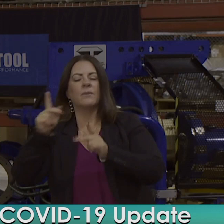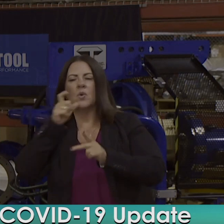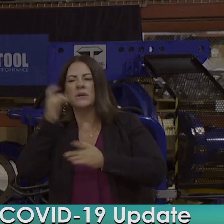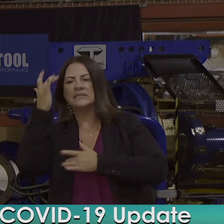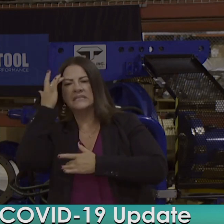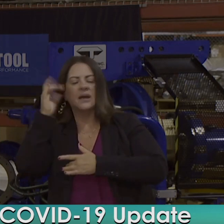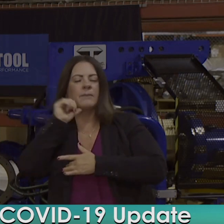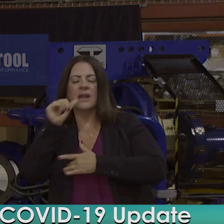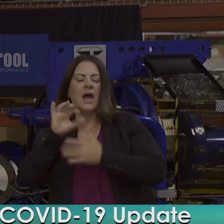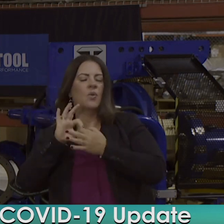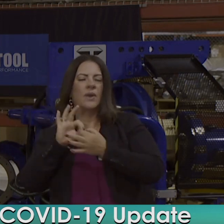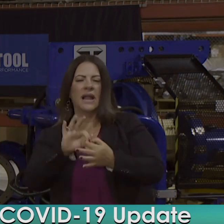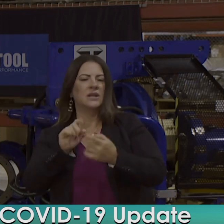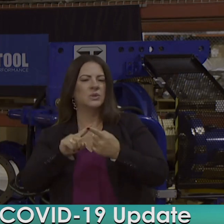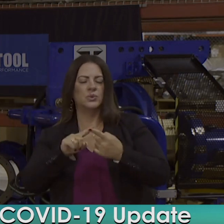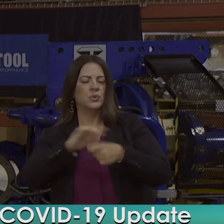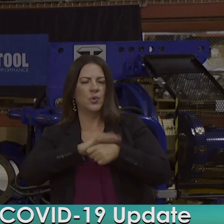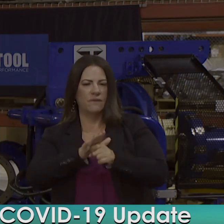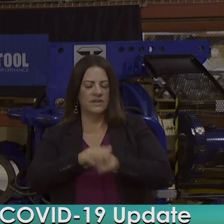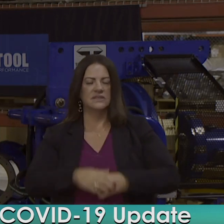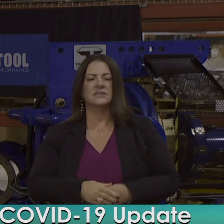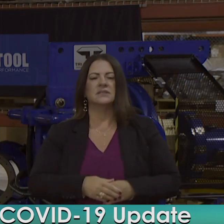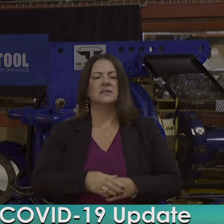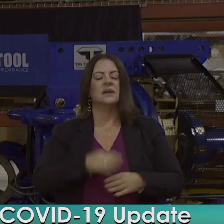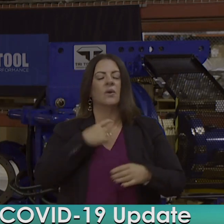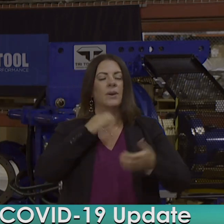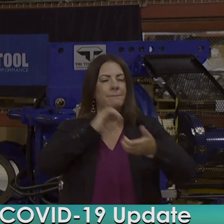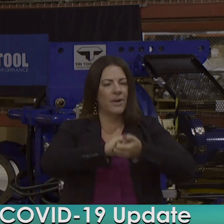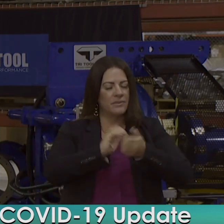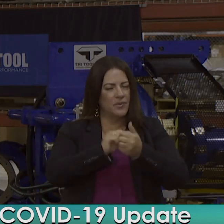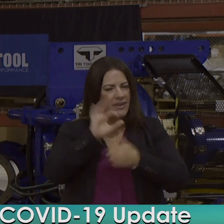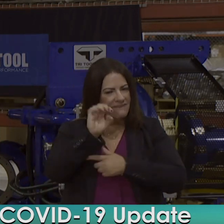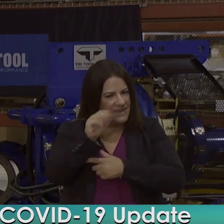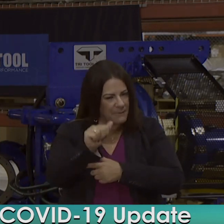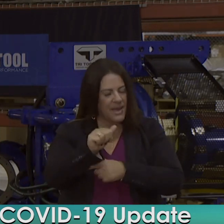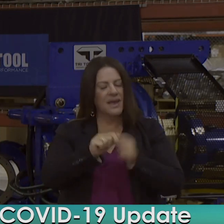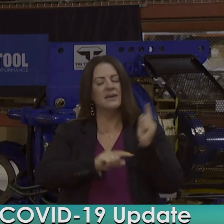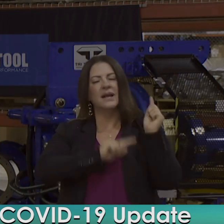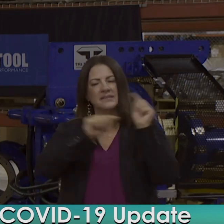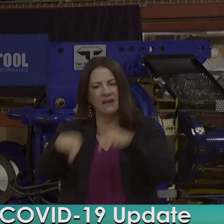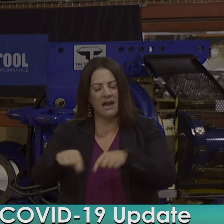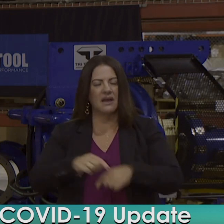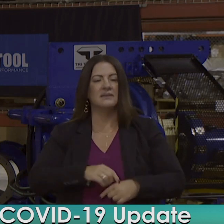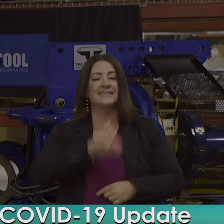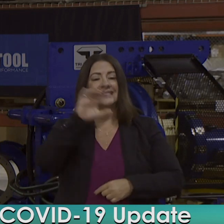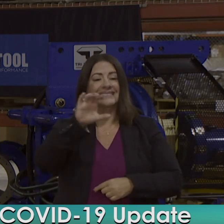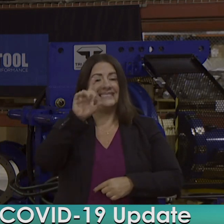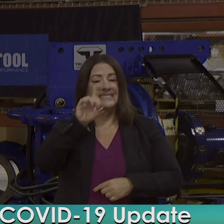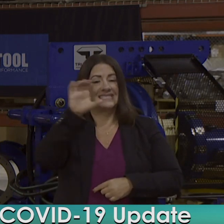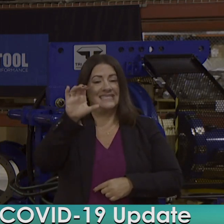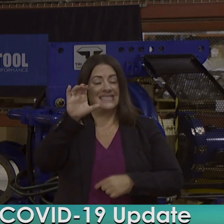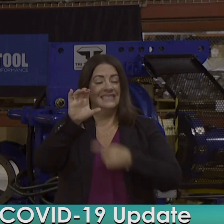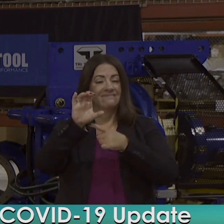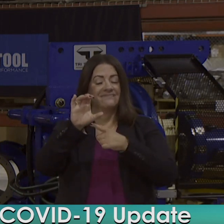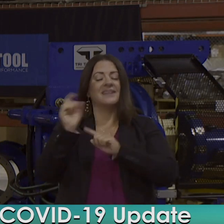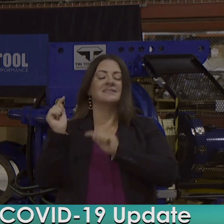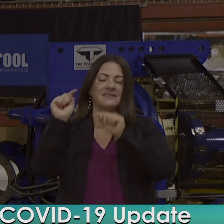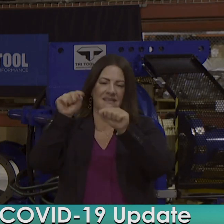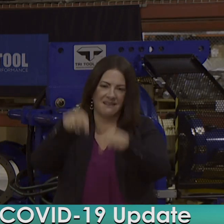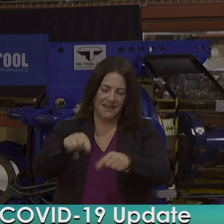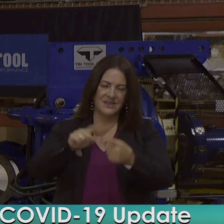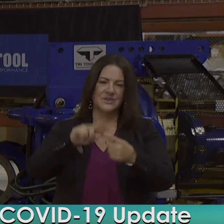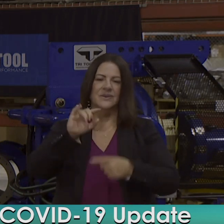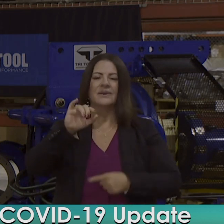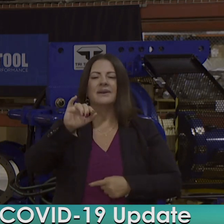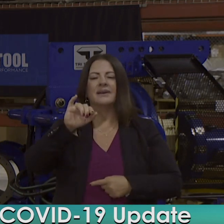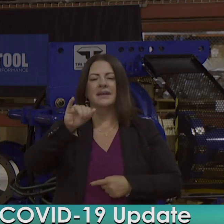support with FEMA and our federal partners. CDC has been down, HHS has been